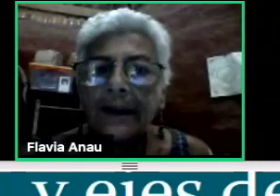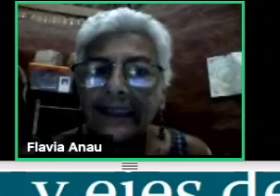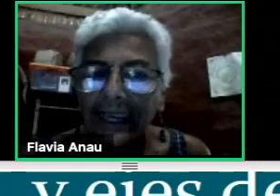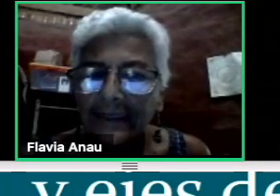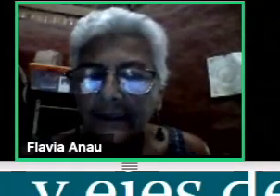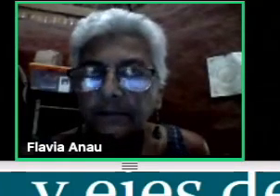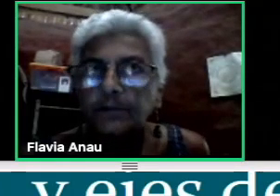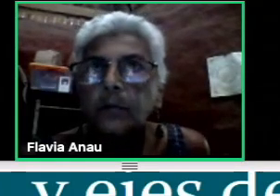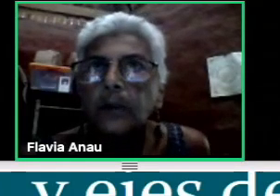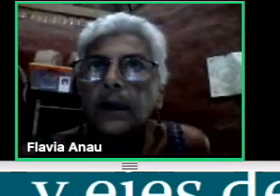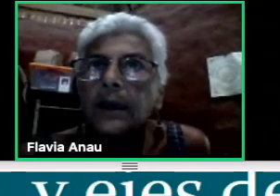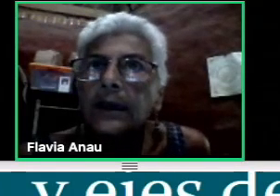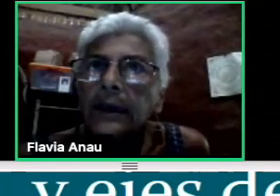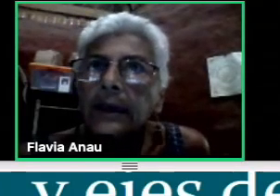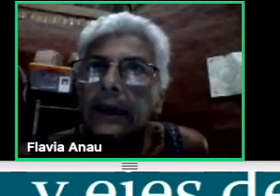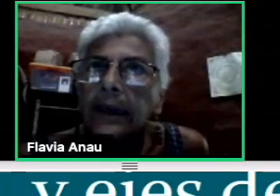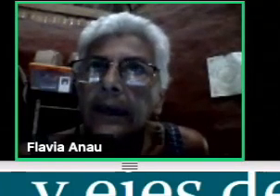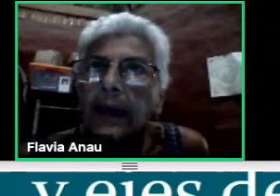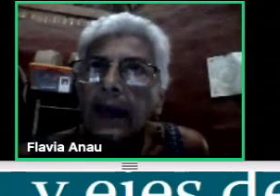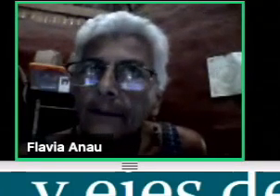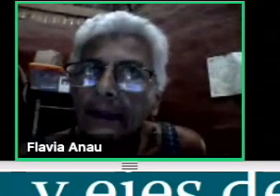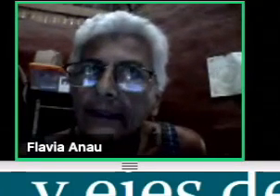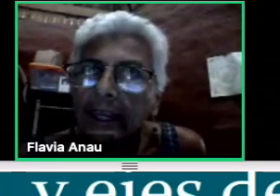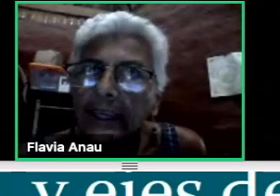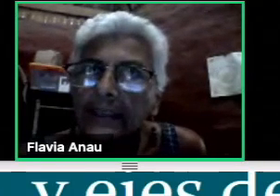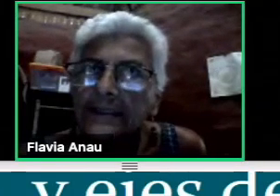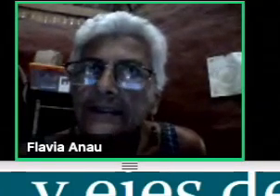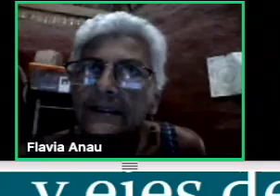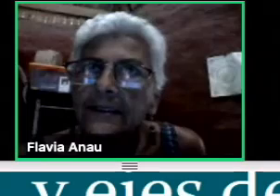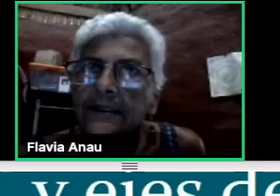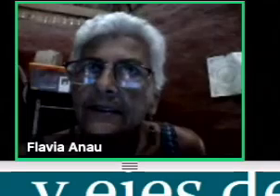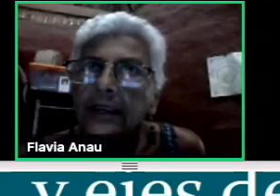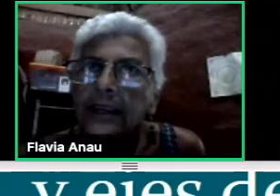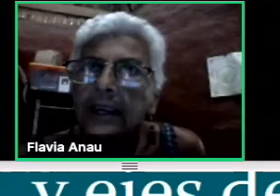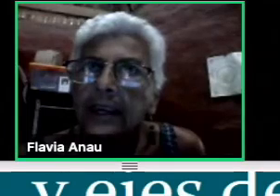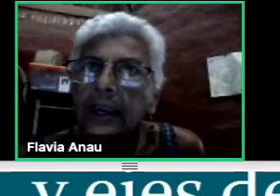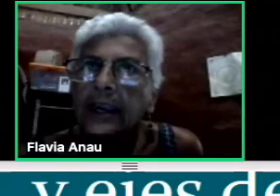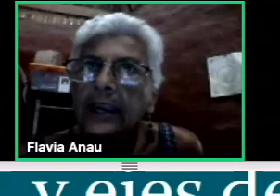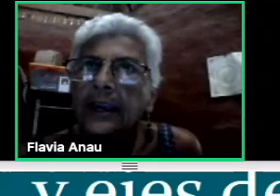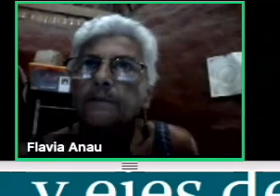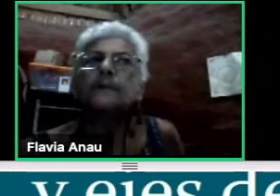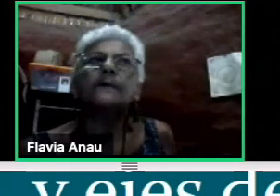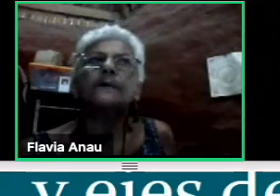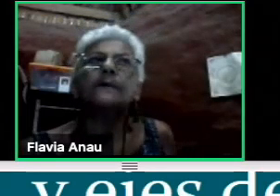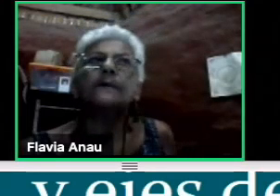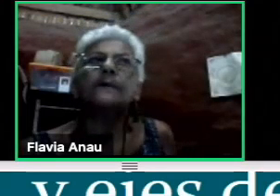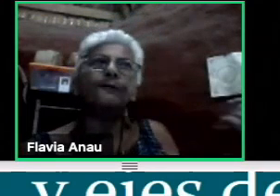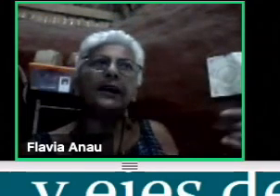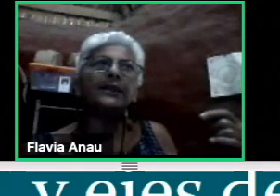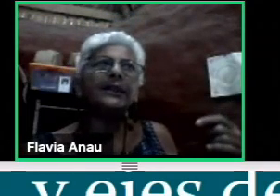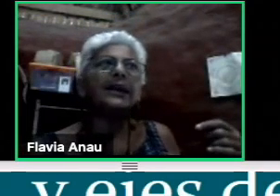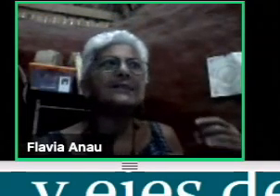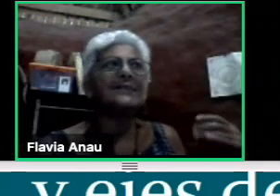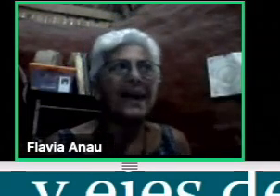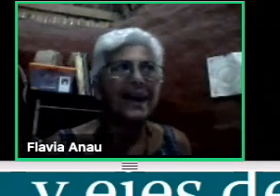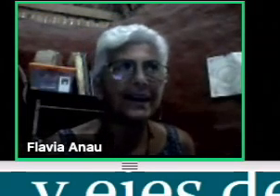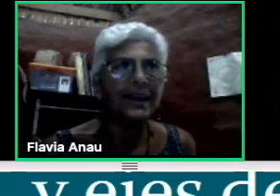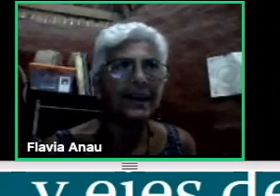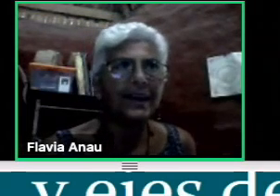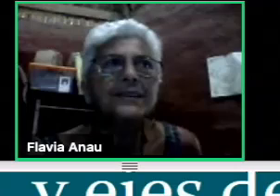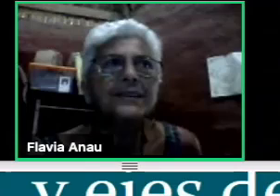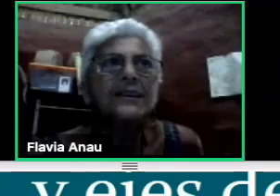together along a matrix. And this matrix